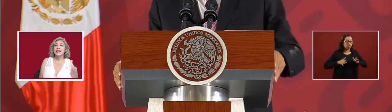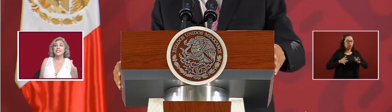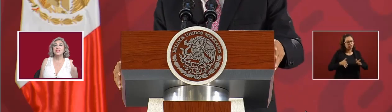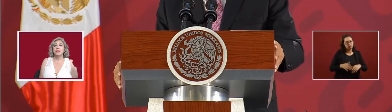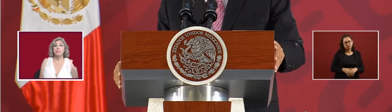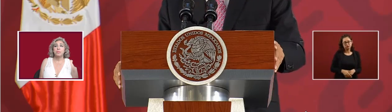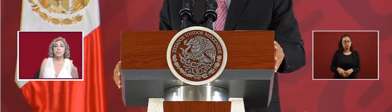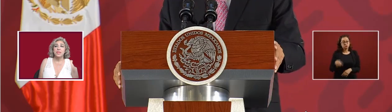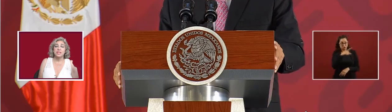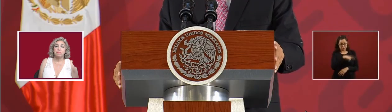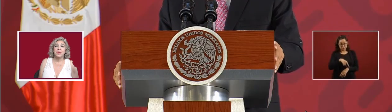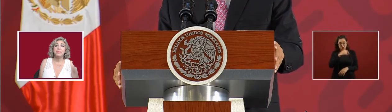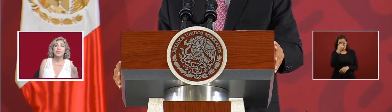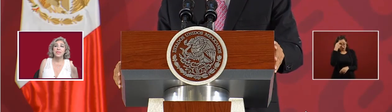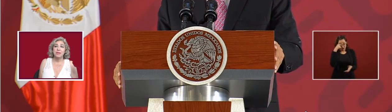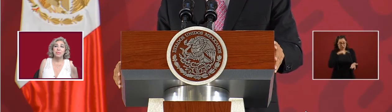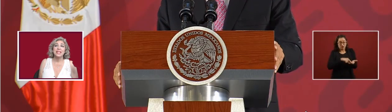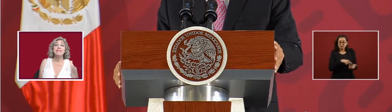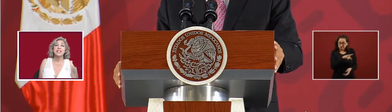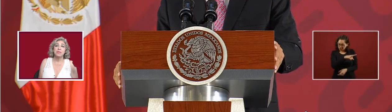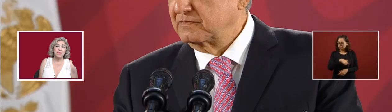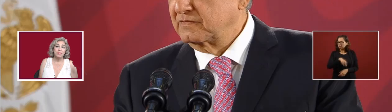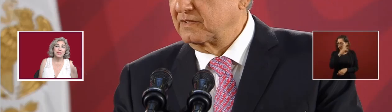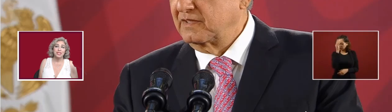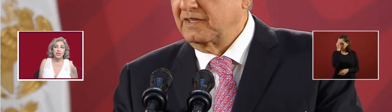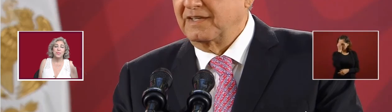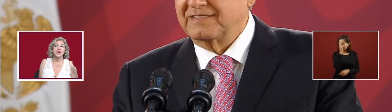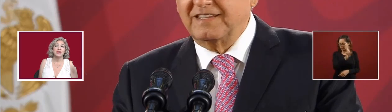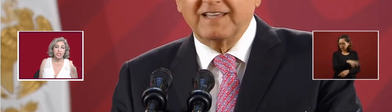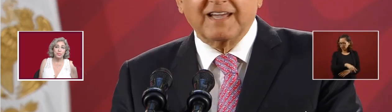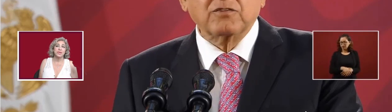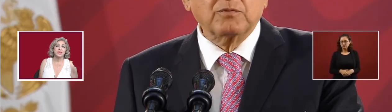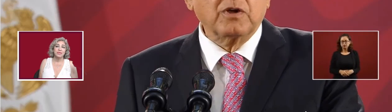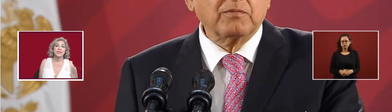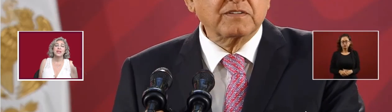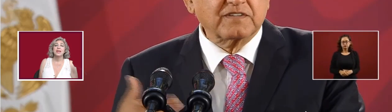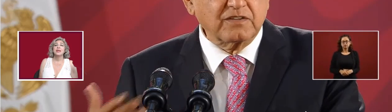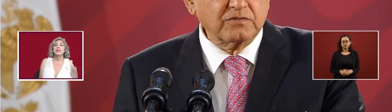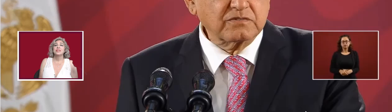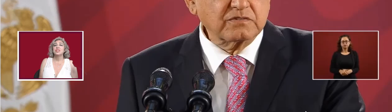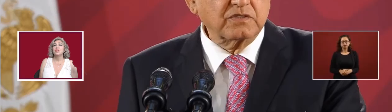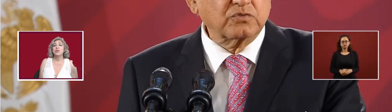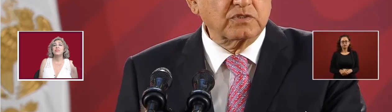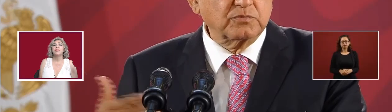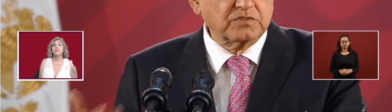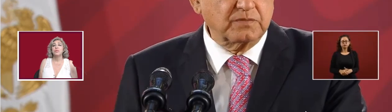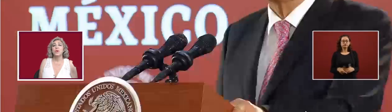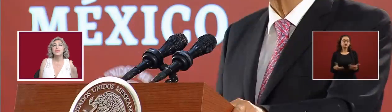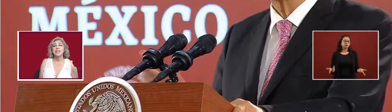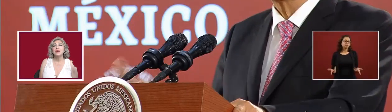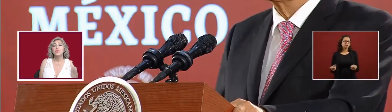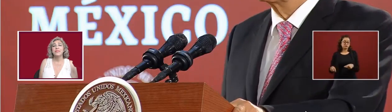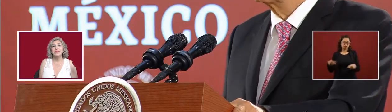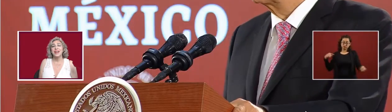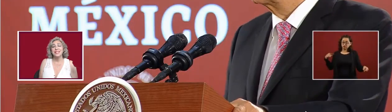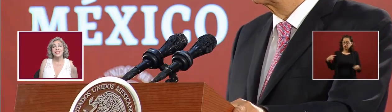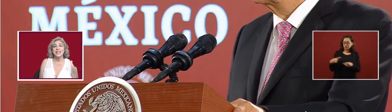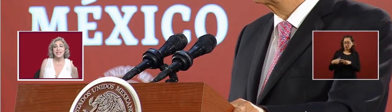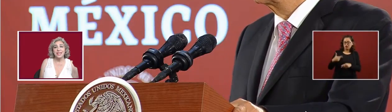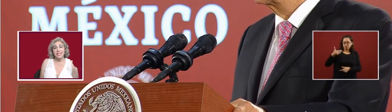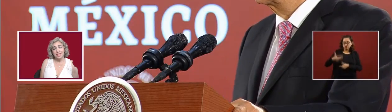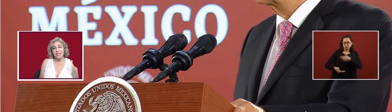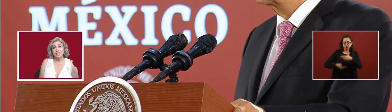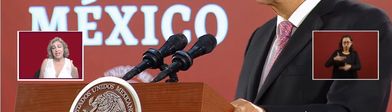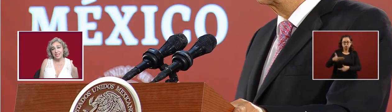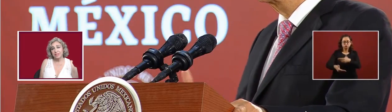the people that believe that the people are stupid are stupid so if one thing we've advanced